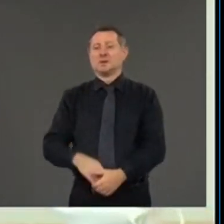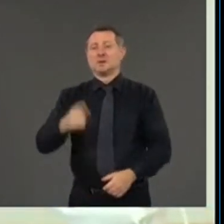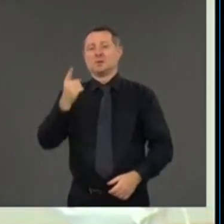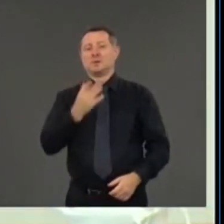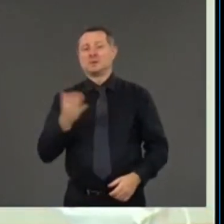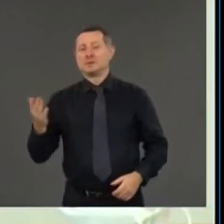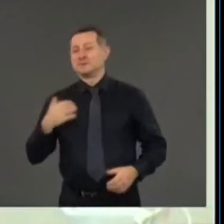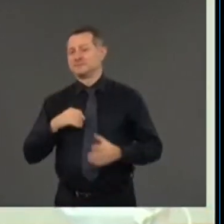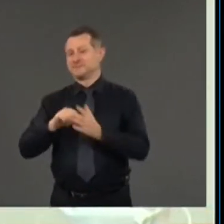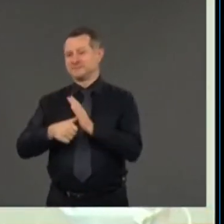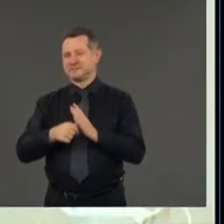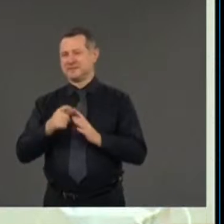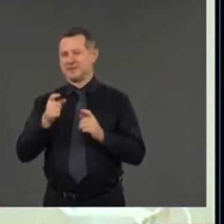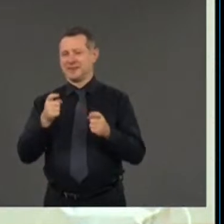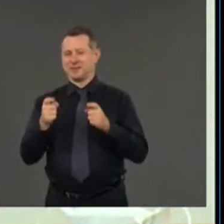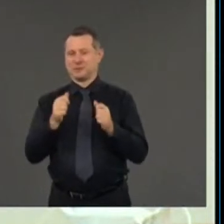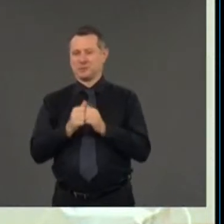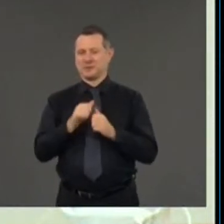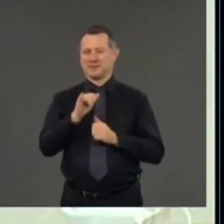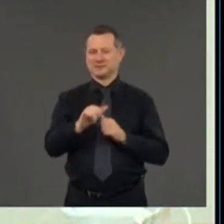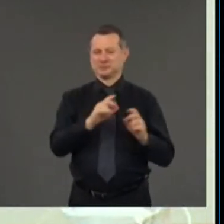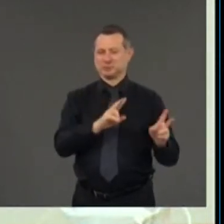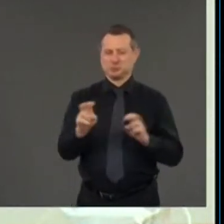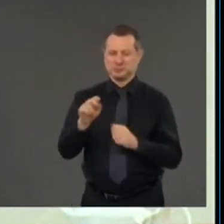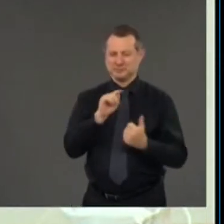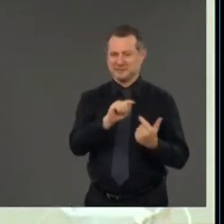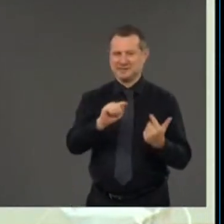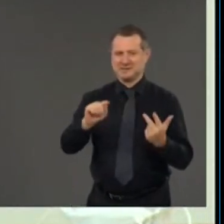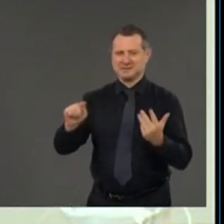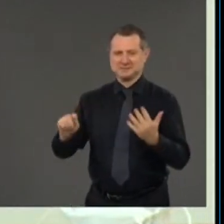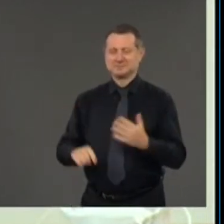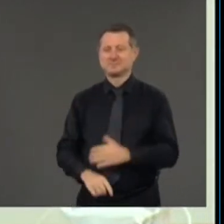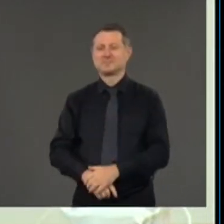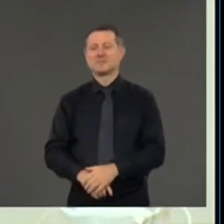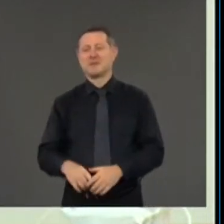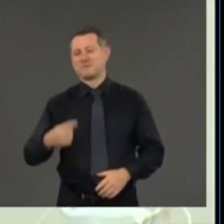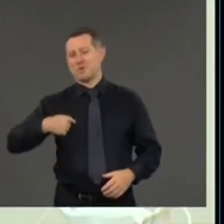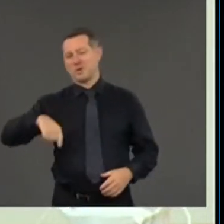with all of these issues the last couple of months for us, and we